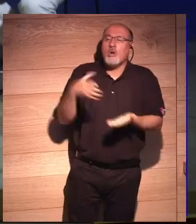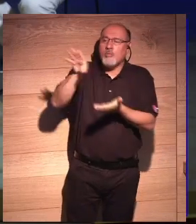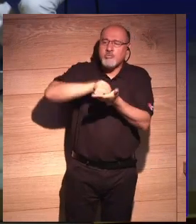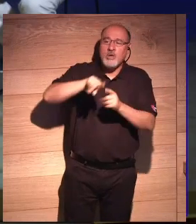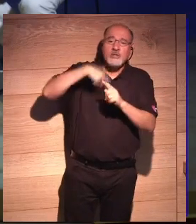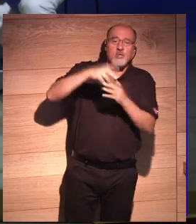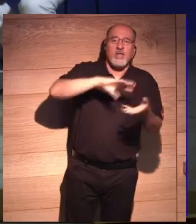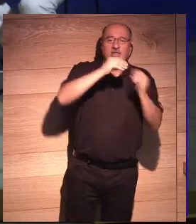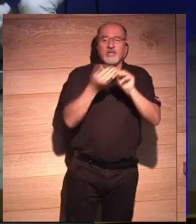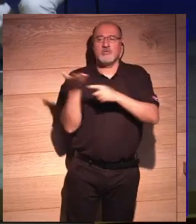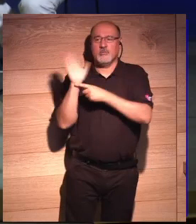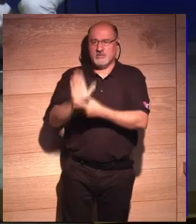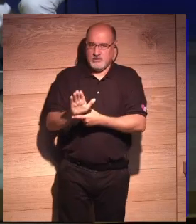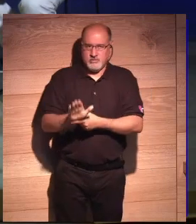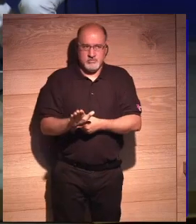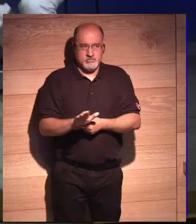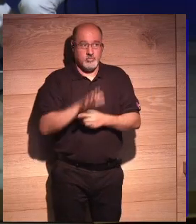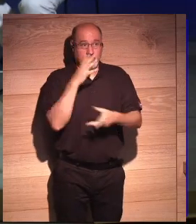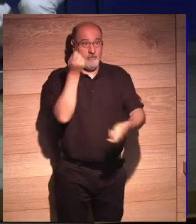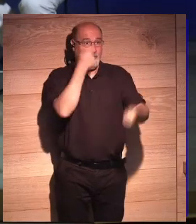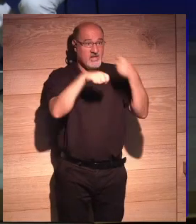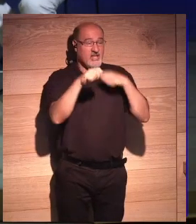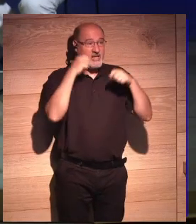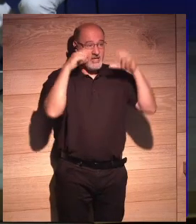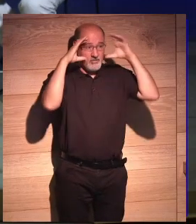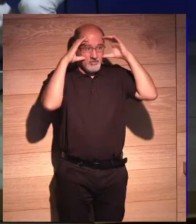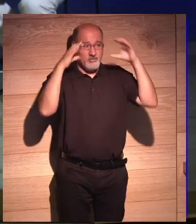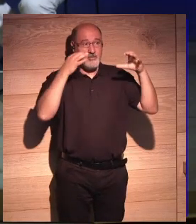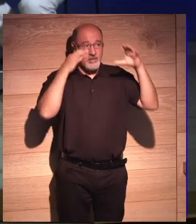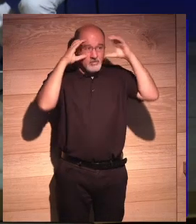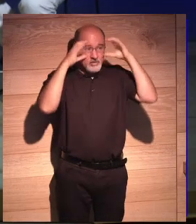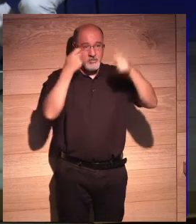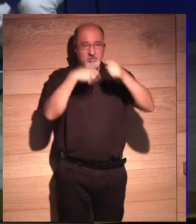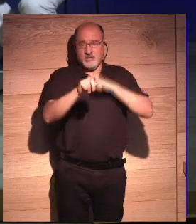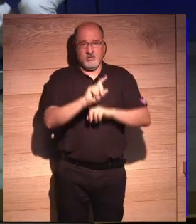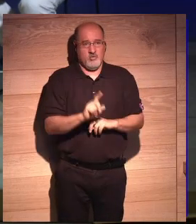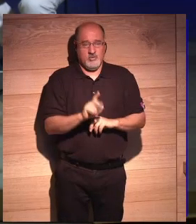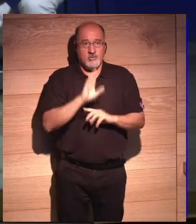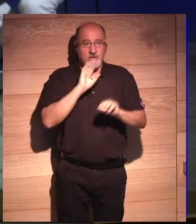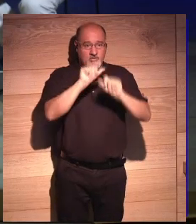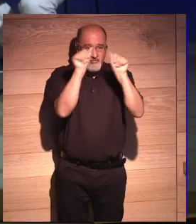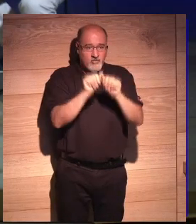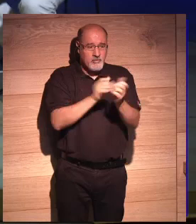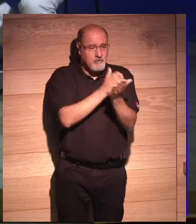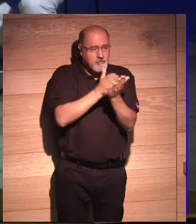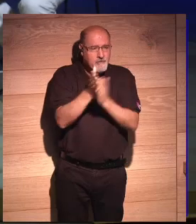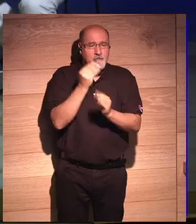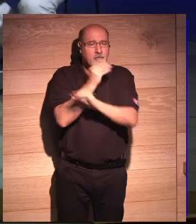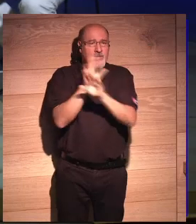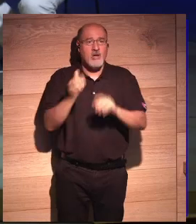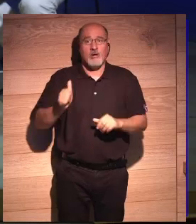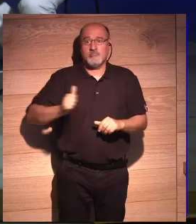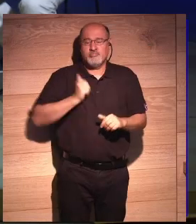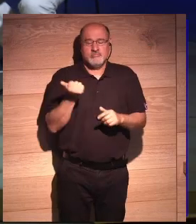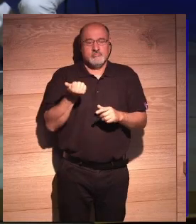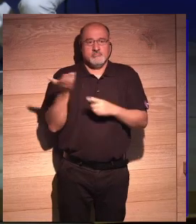and I tell you what is the best way to tell that story. That's what we should do in the industry. We shouldn't be selling virtual reality. We